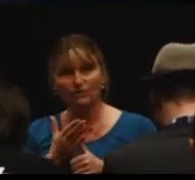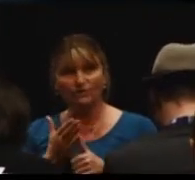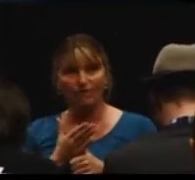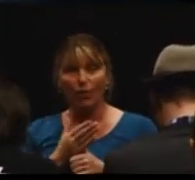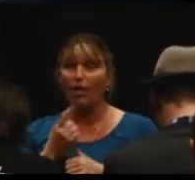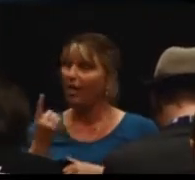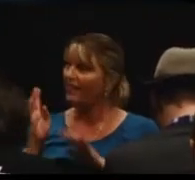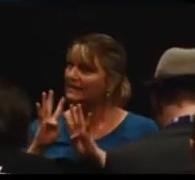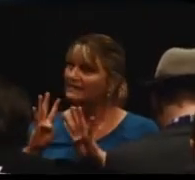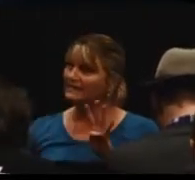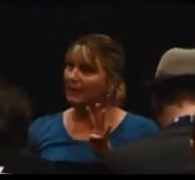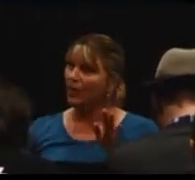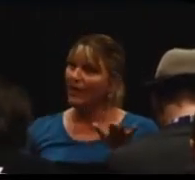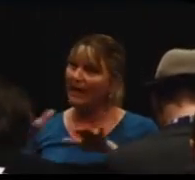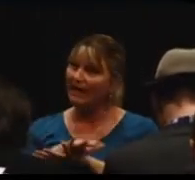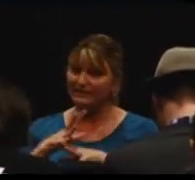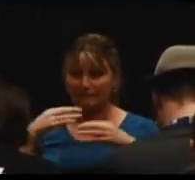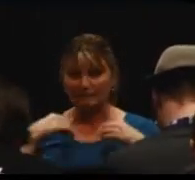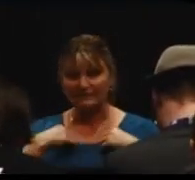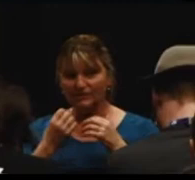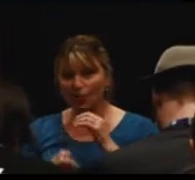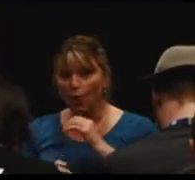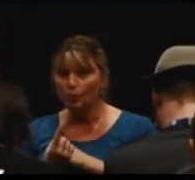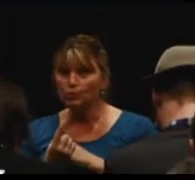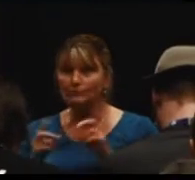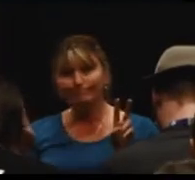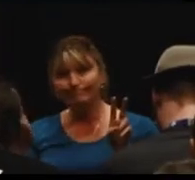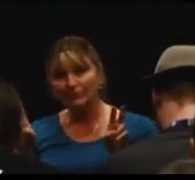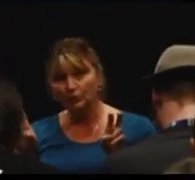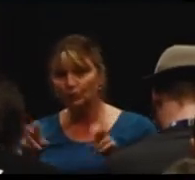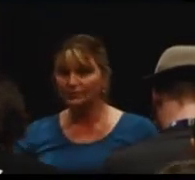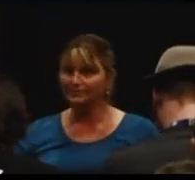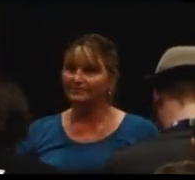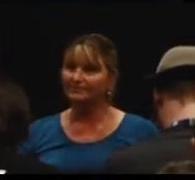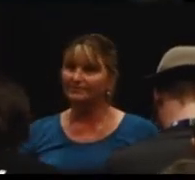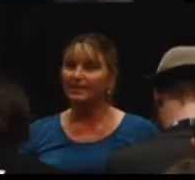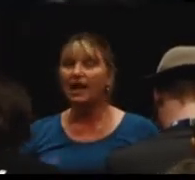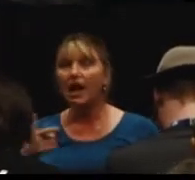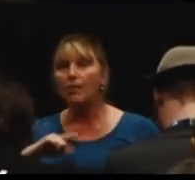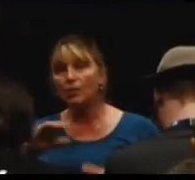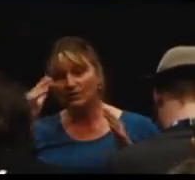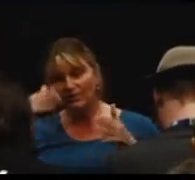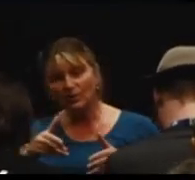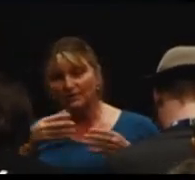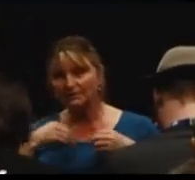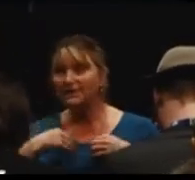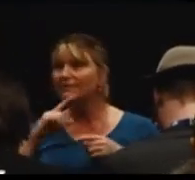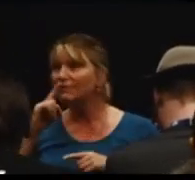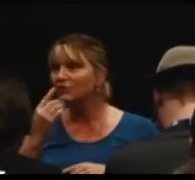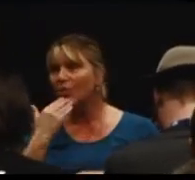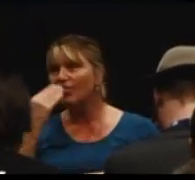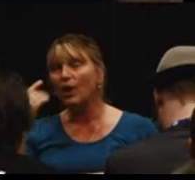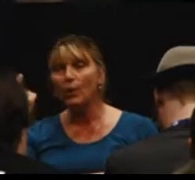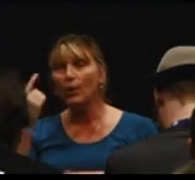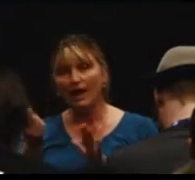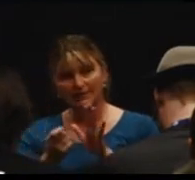the panel about business opportunities and issues. And as it is about business, let's first of all thank our sponsors.